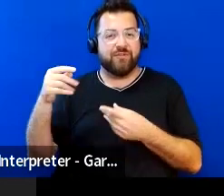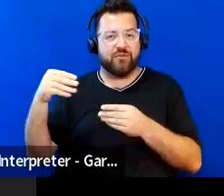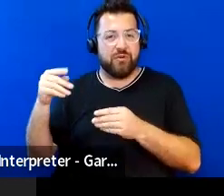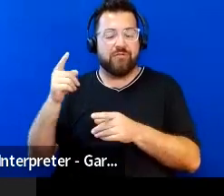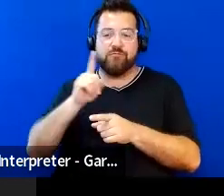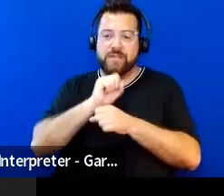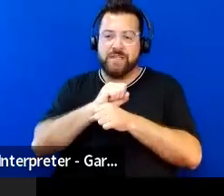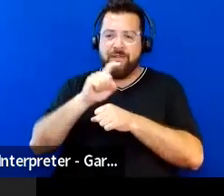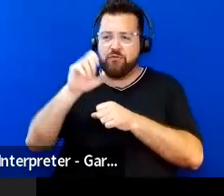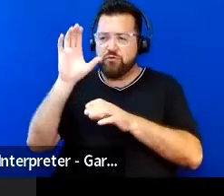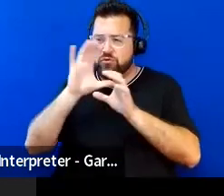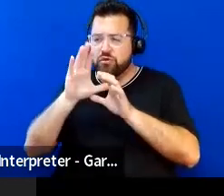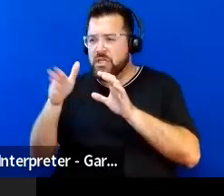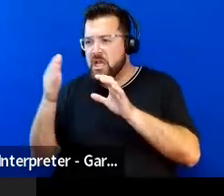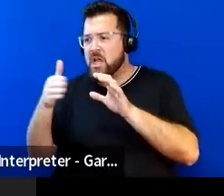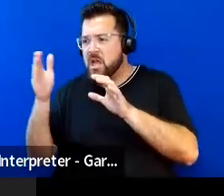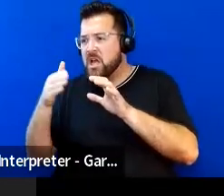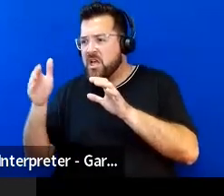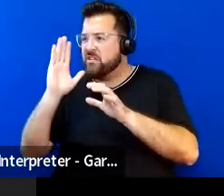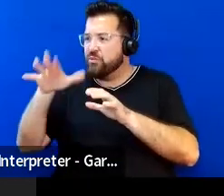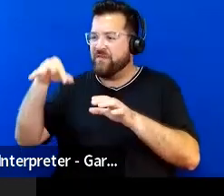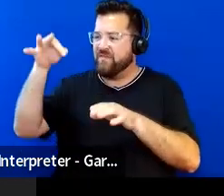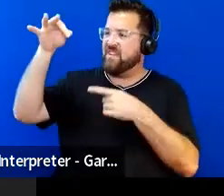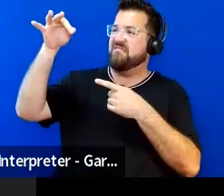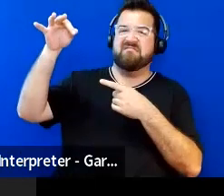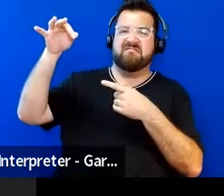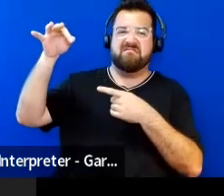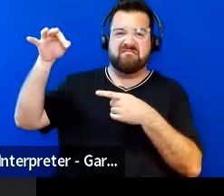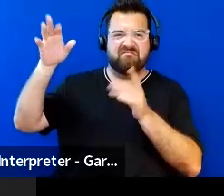search, and you're going to come across a lot of junk, but you